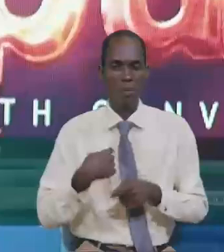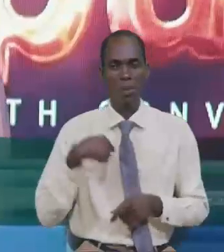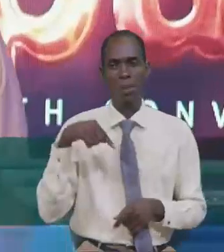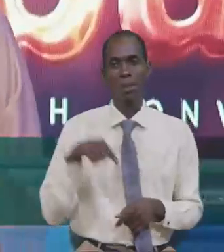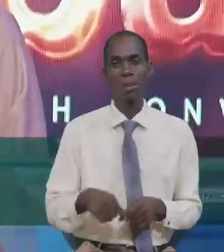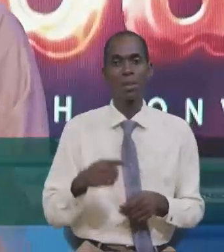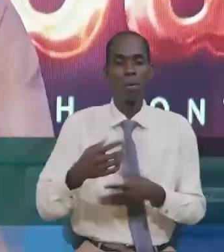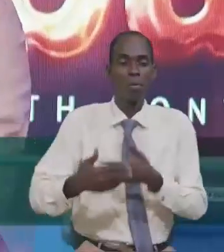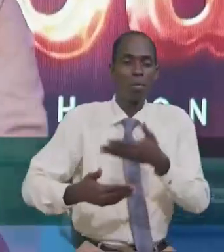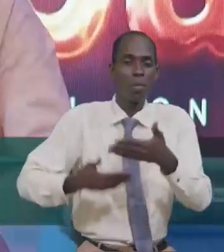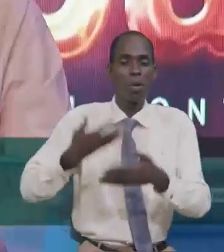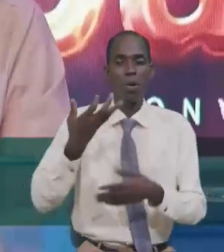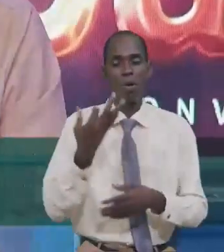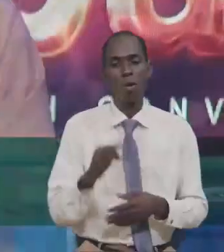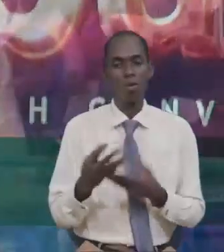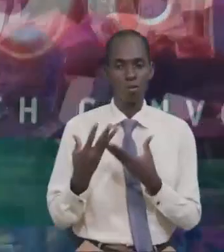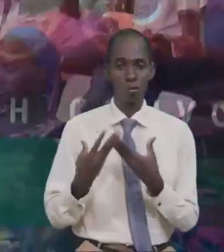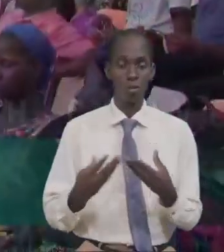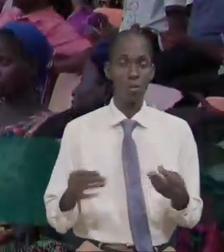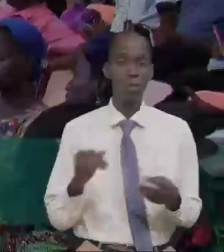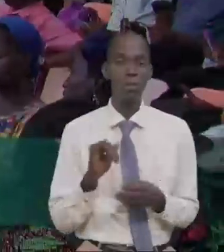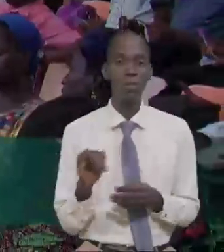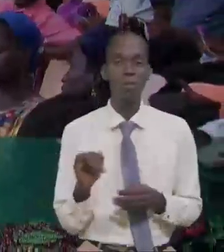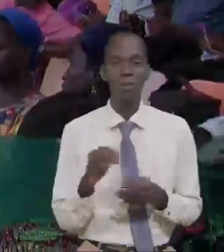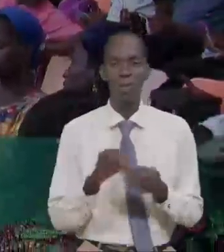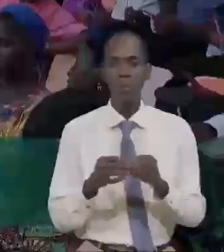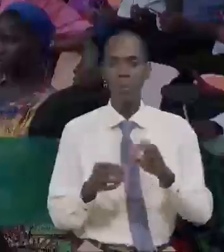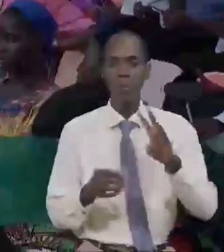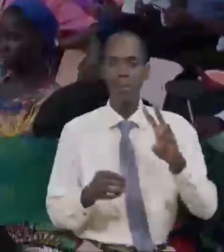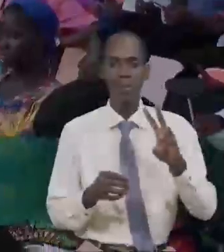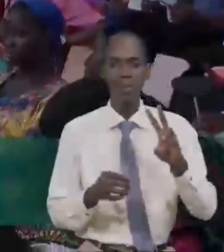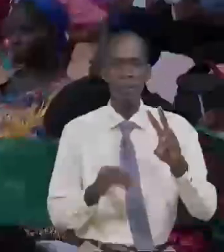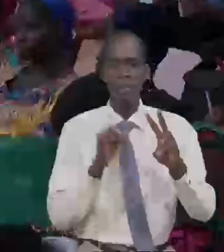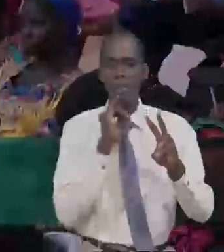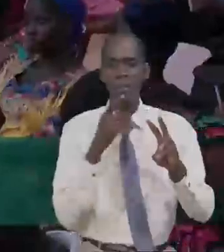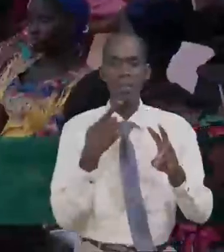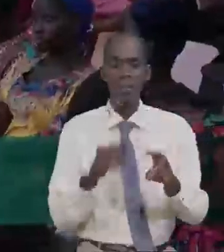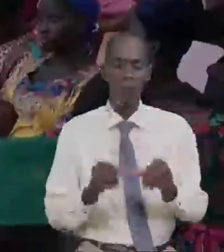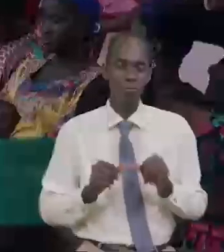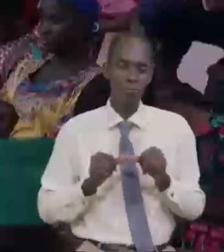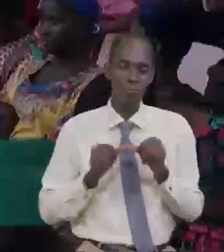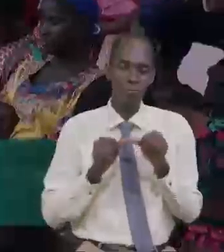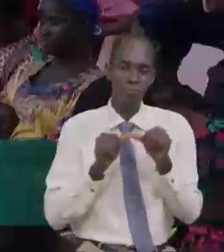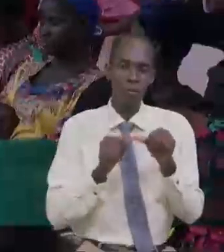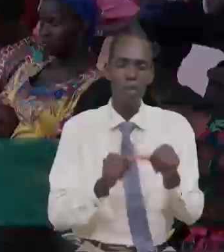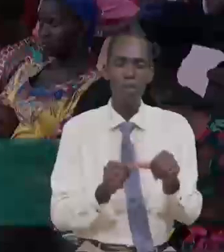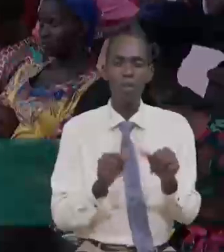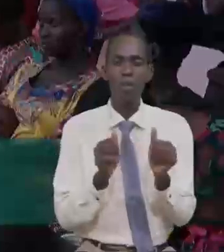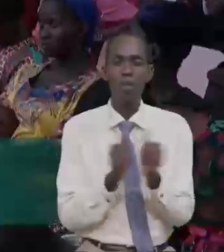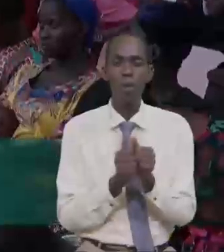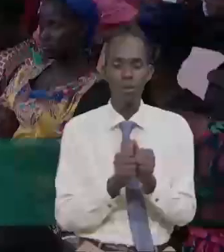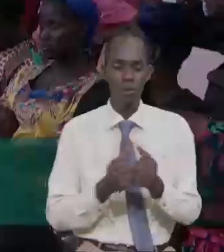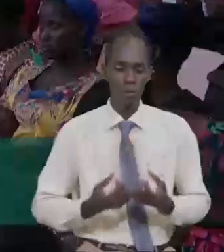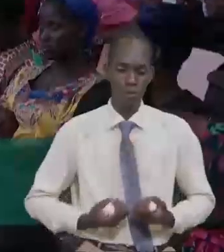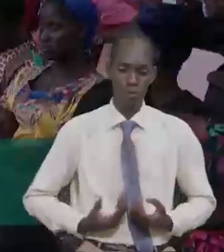motivation. Motivation. Motivation, you know, motivation is the self-talk that you have, the inner talk